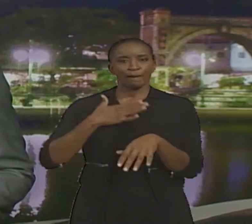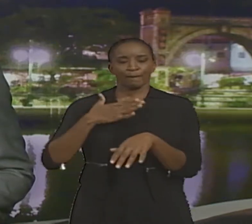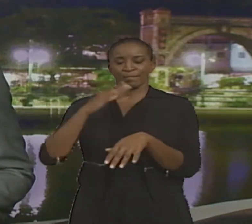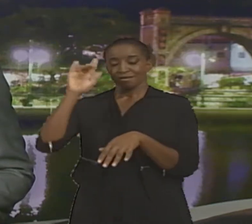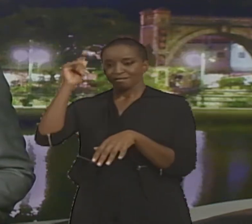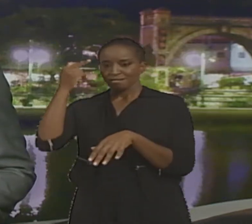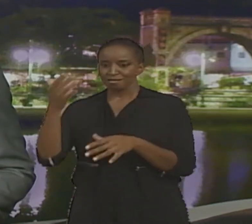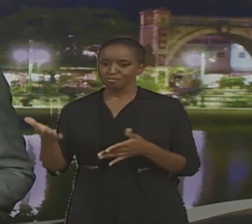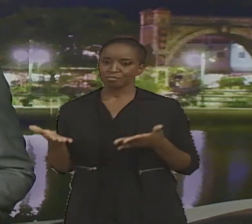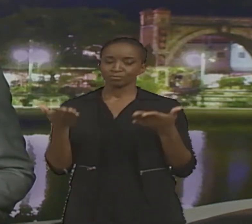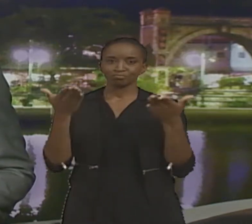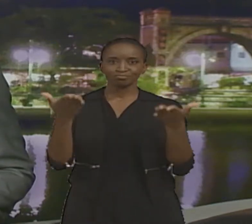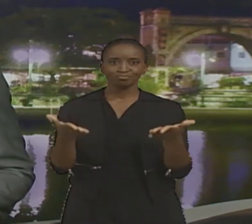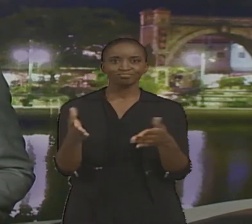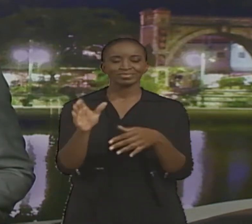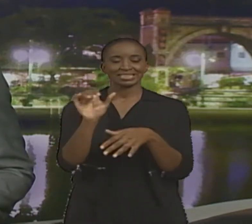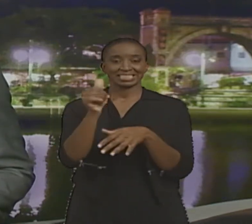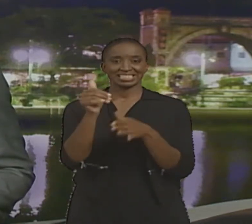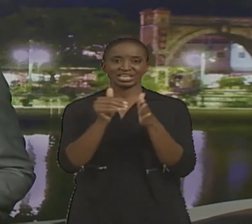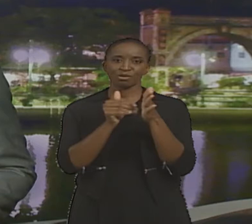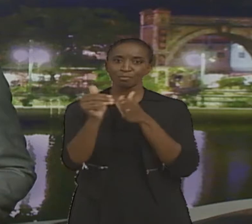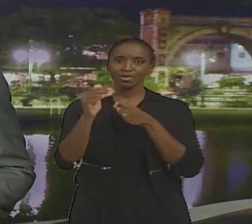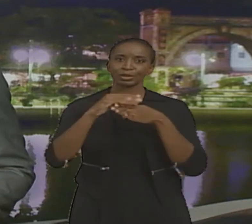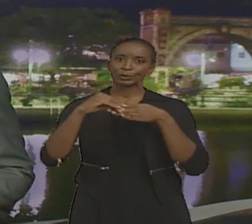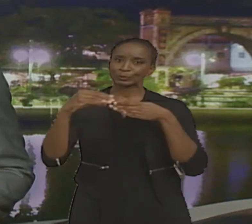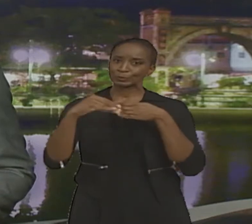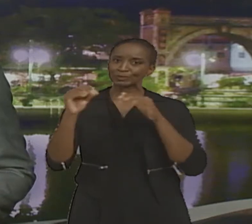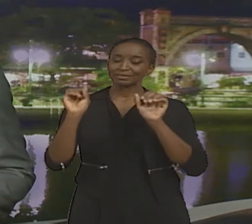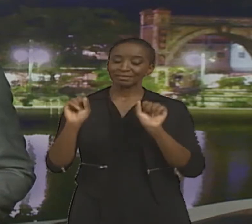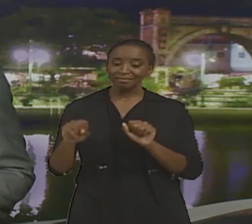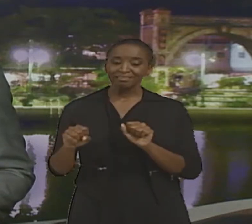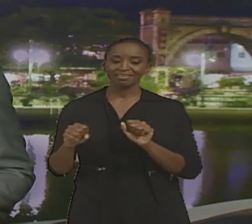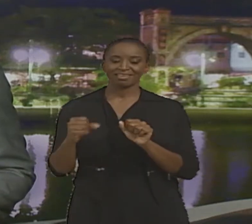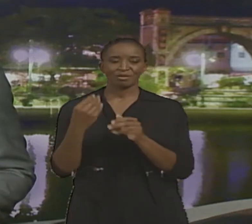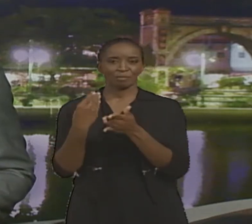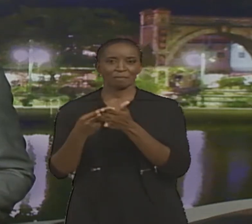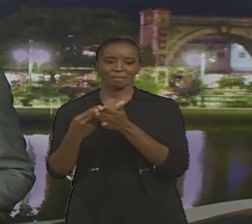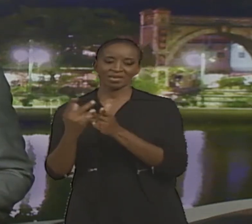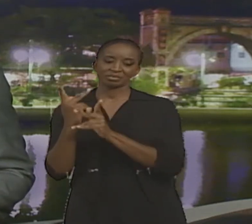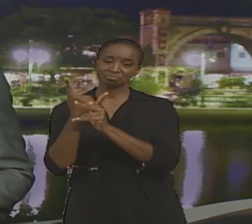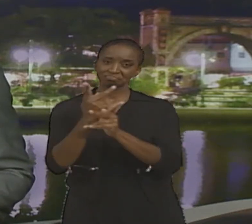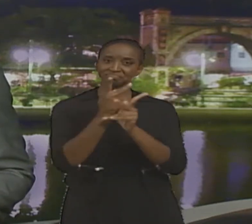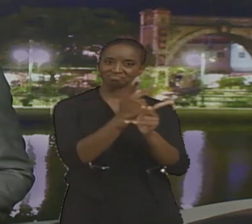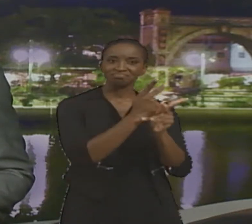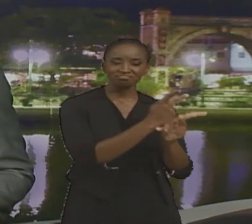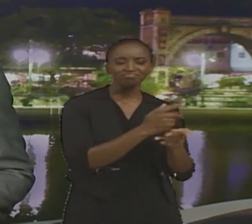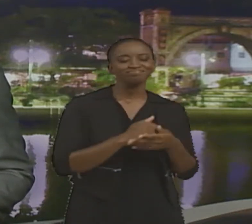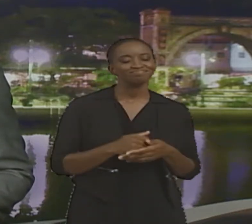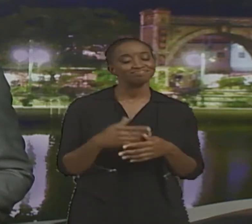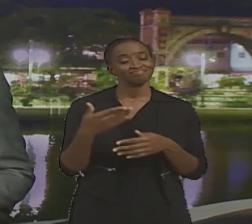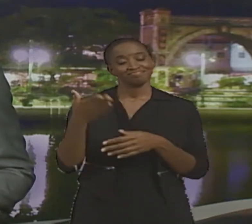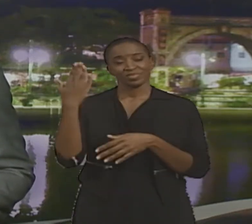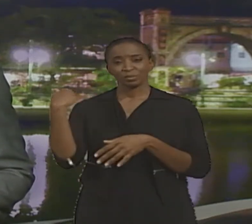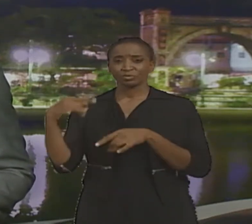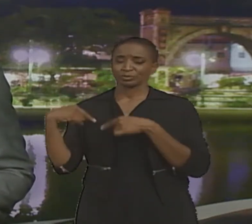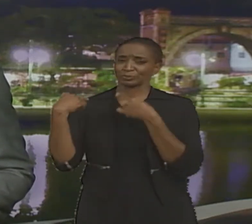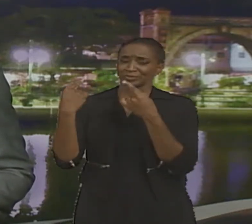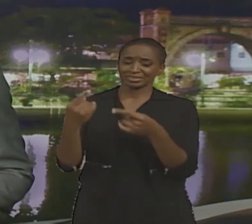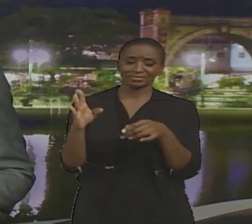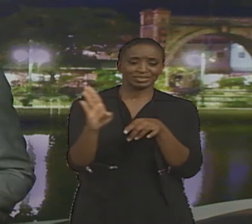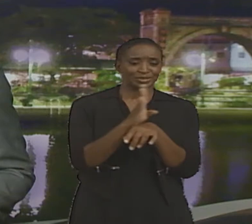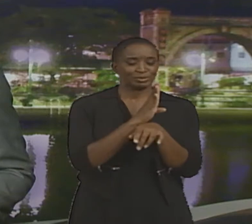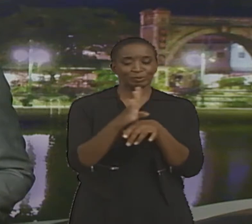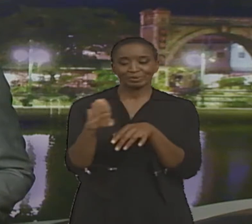first instance to fund the Trust Loan Initiative, but she insists that the traditional blockages that prohibit businesses from growing must not